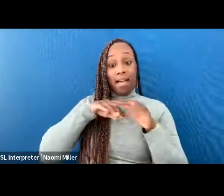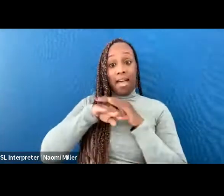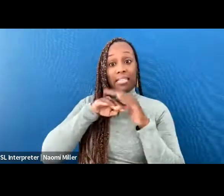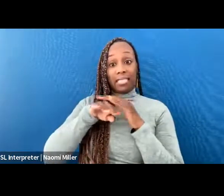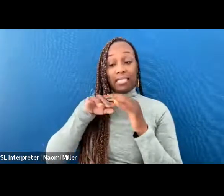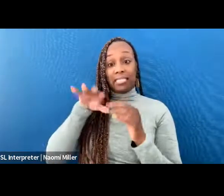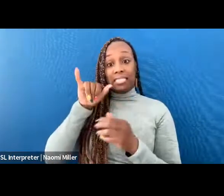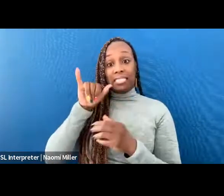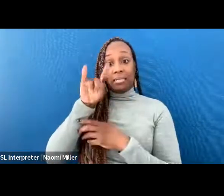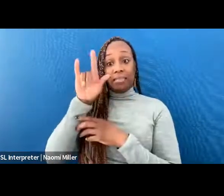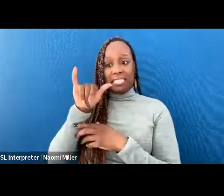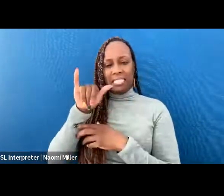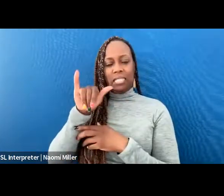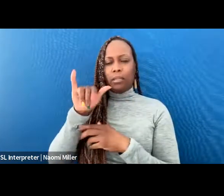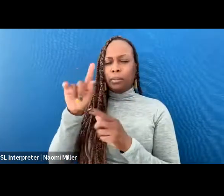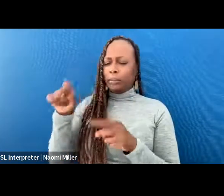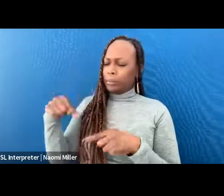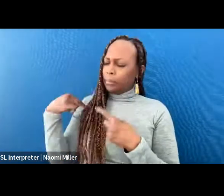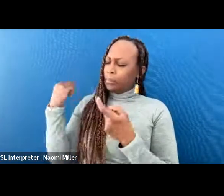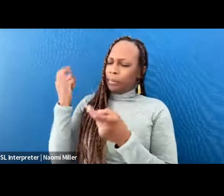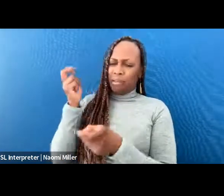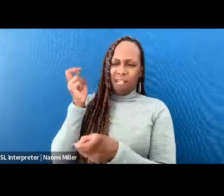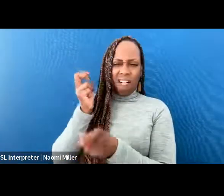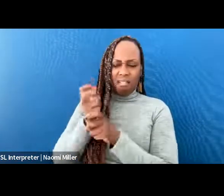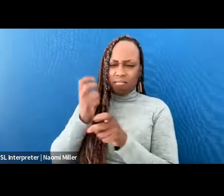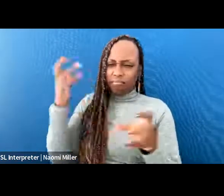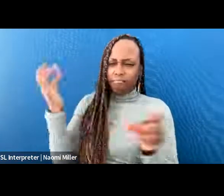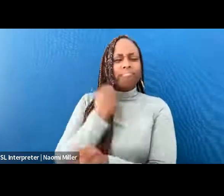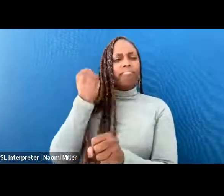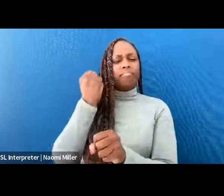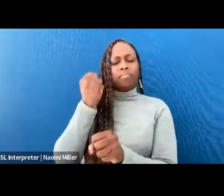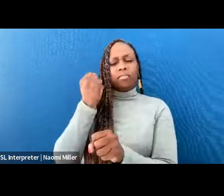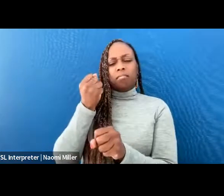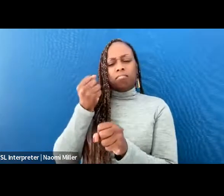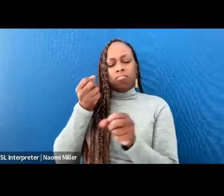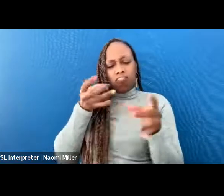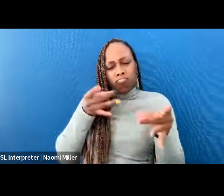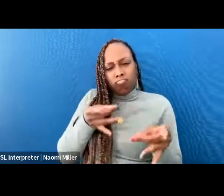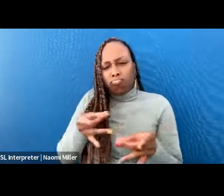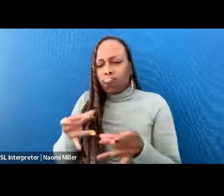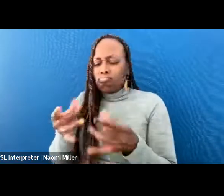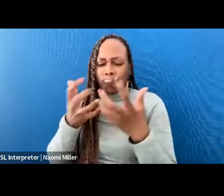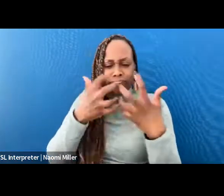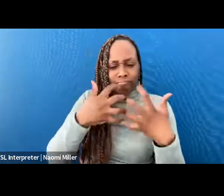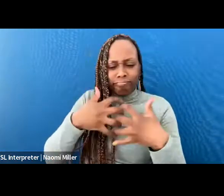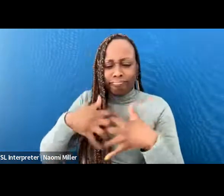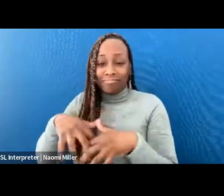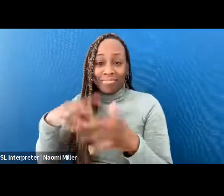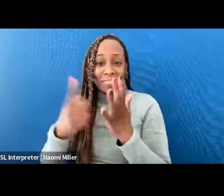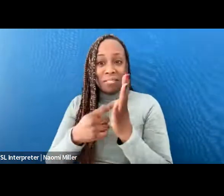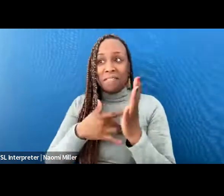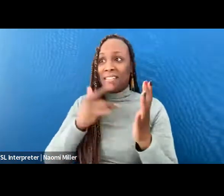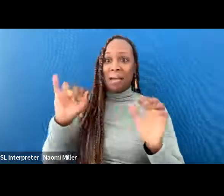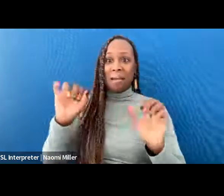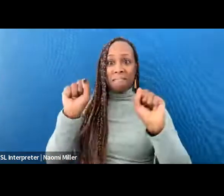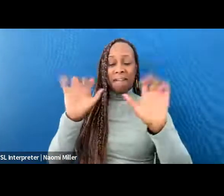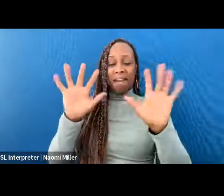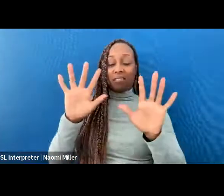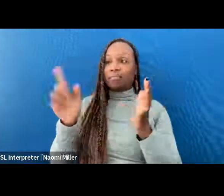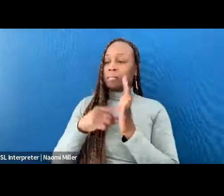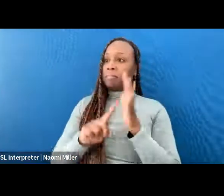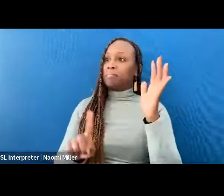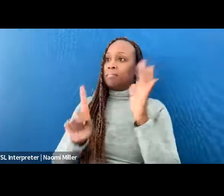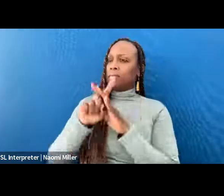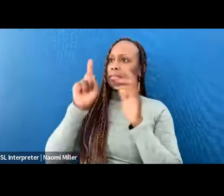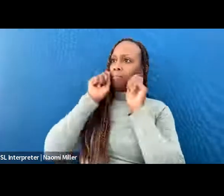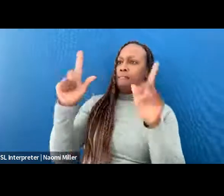been hard-won, organic, or at times even felt magical. It has taken me by surprise, showing up with people that I